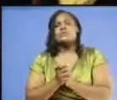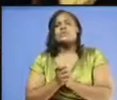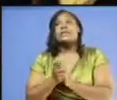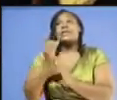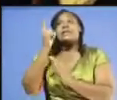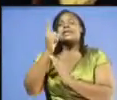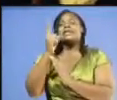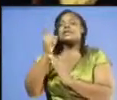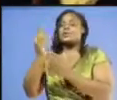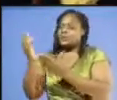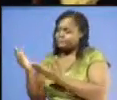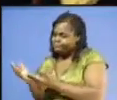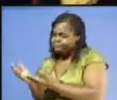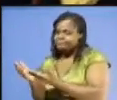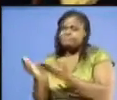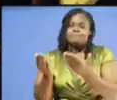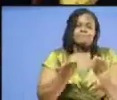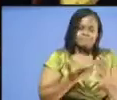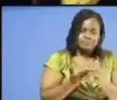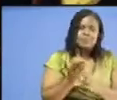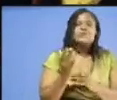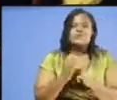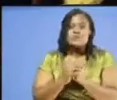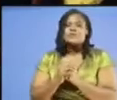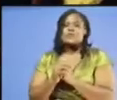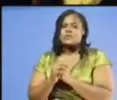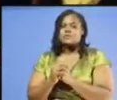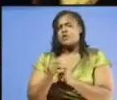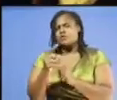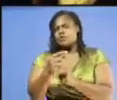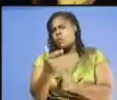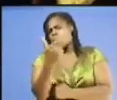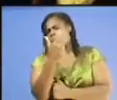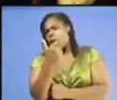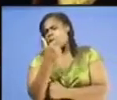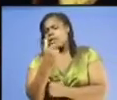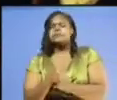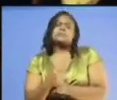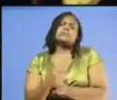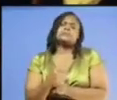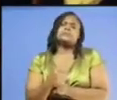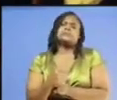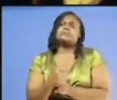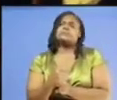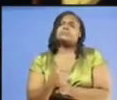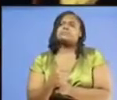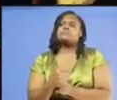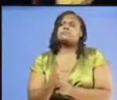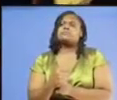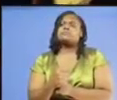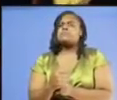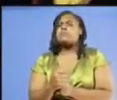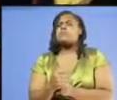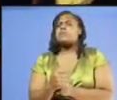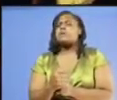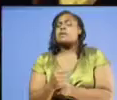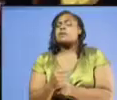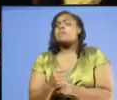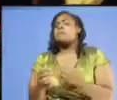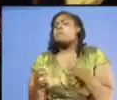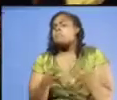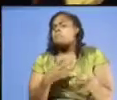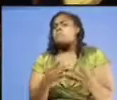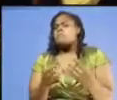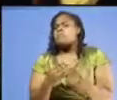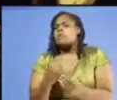he'll carry you through. You're watching. Maybe only God knows the